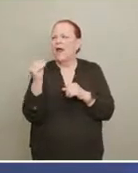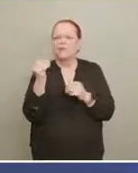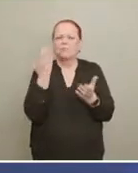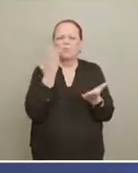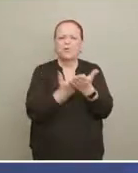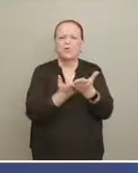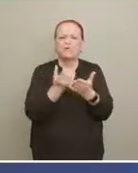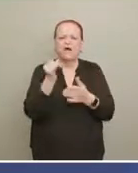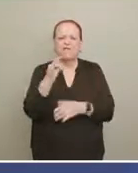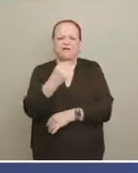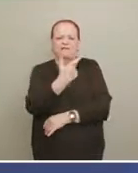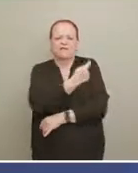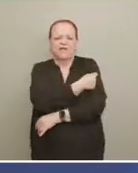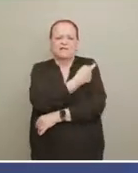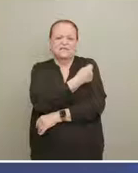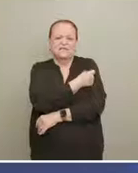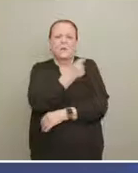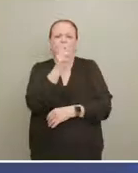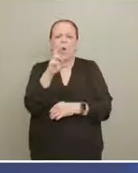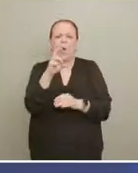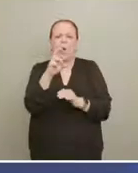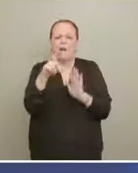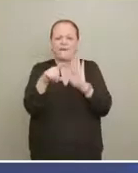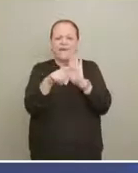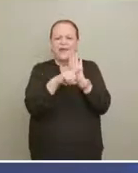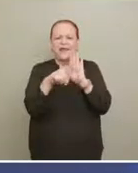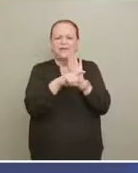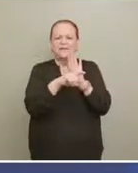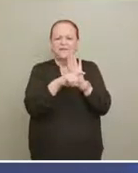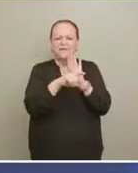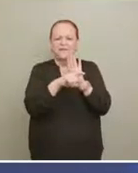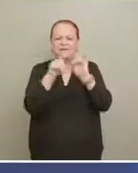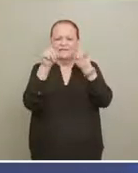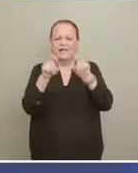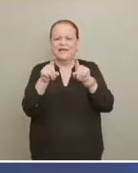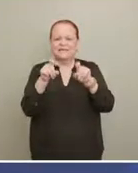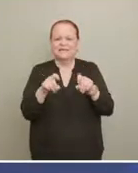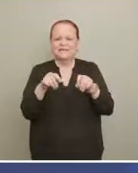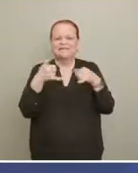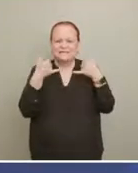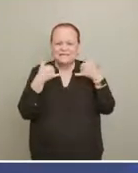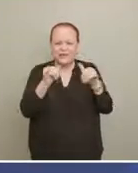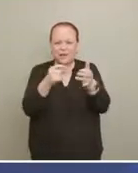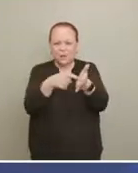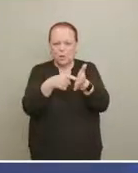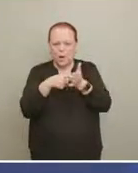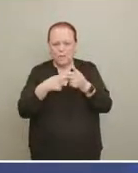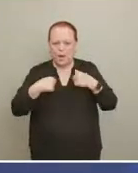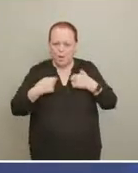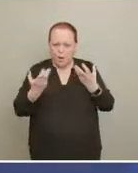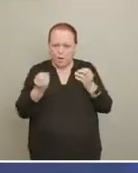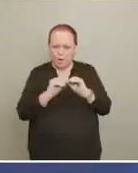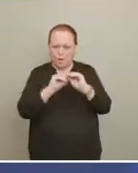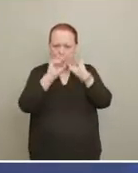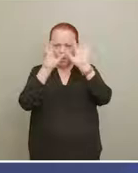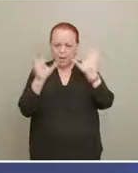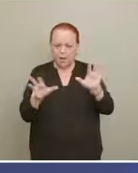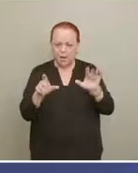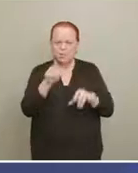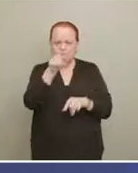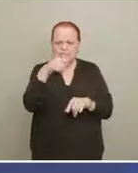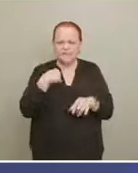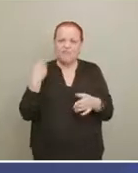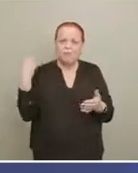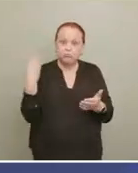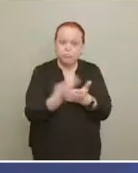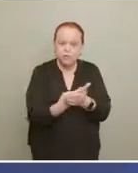either vaccination or a negative test will remain as a requirement. Let me make that very clear. So proof that you are